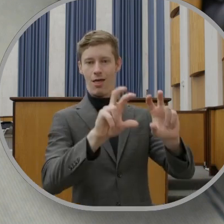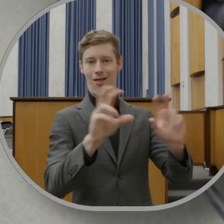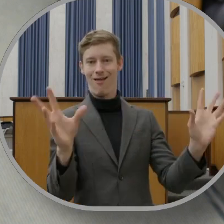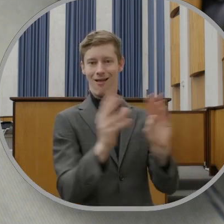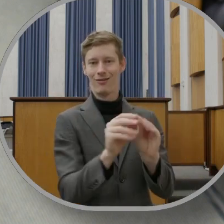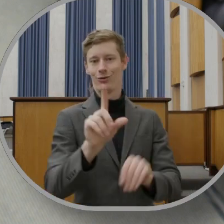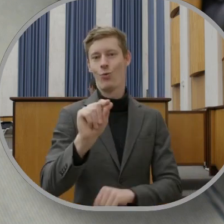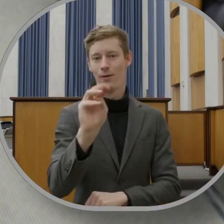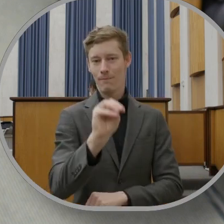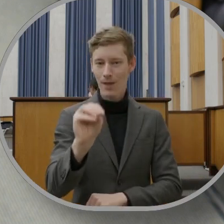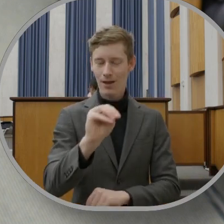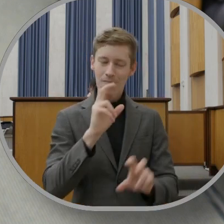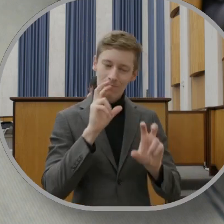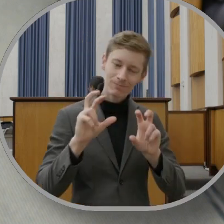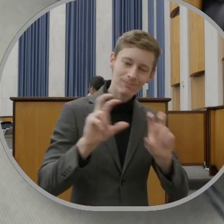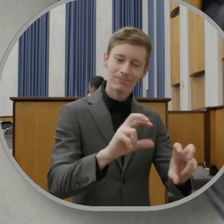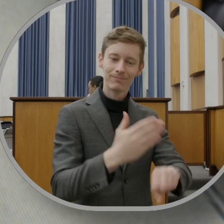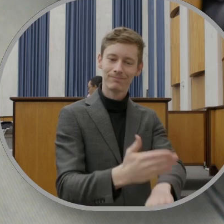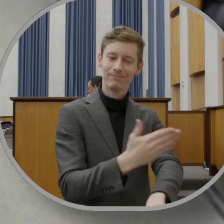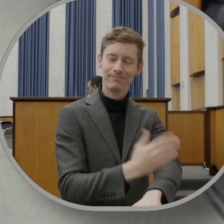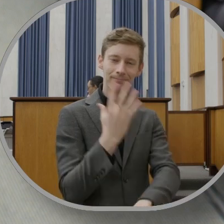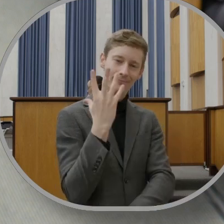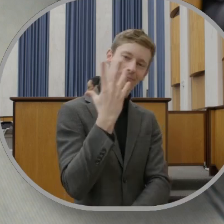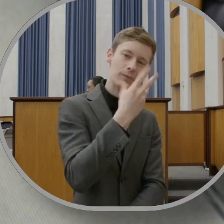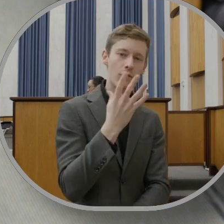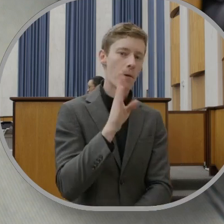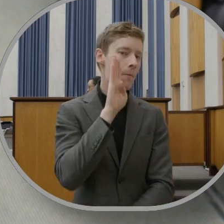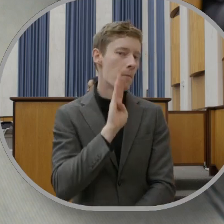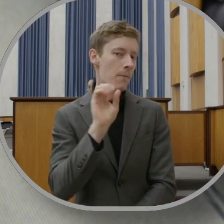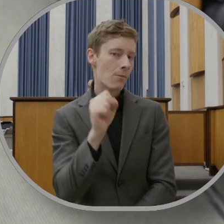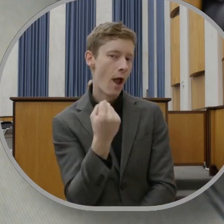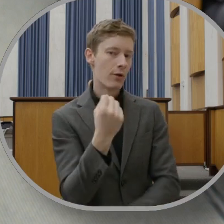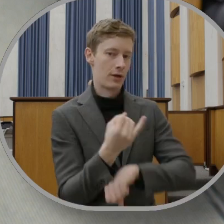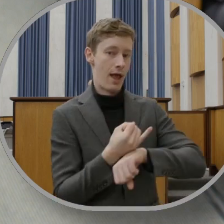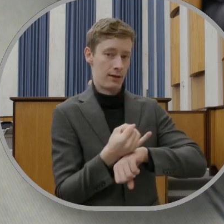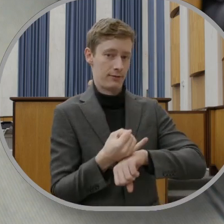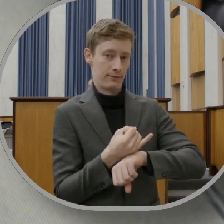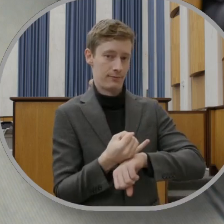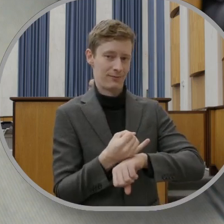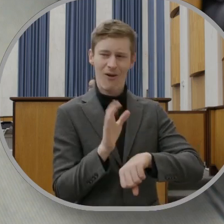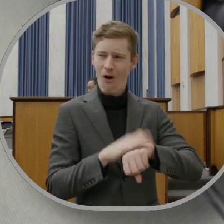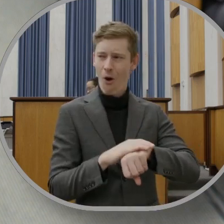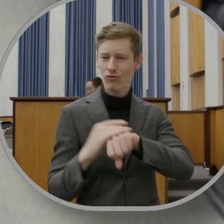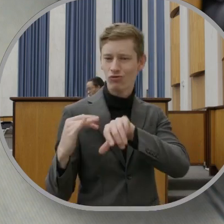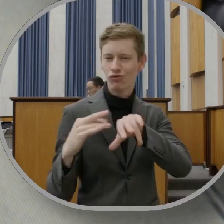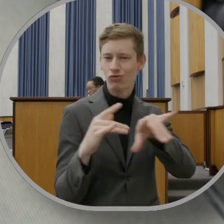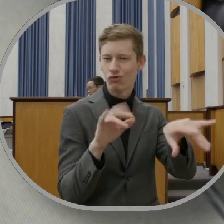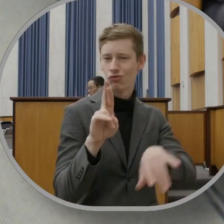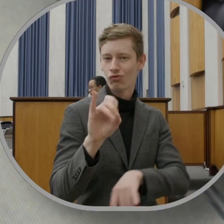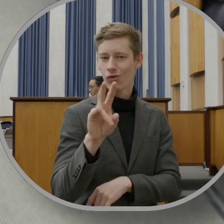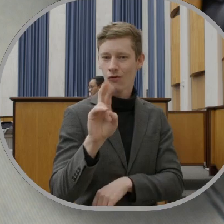James River. This investment will not only further activate our riverfront, but also it will provide